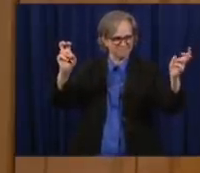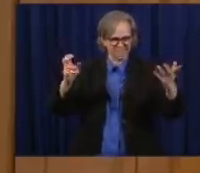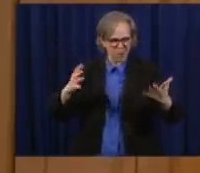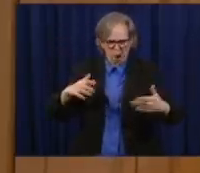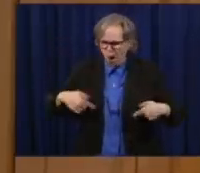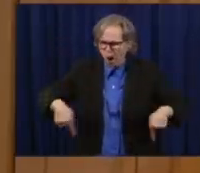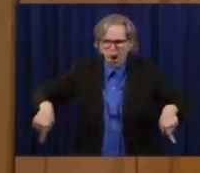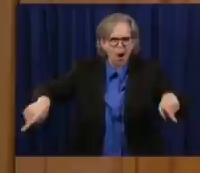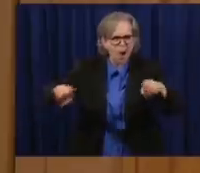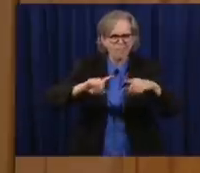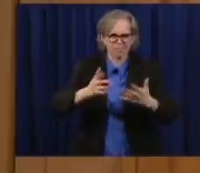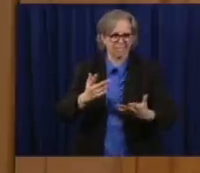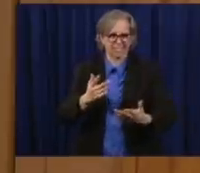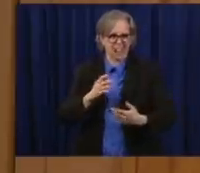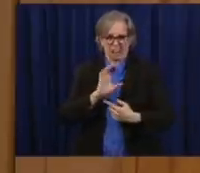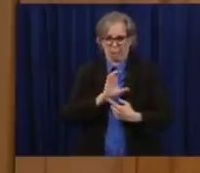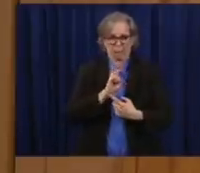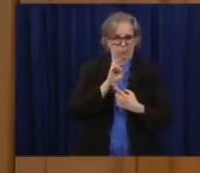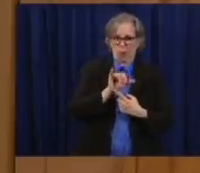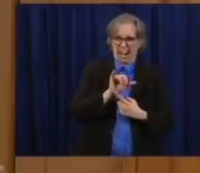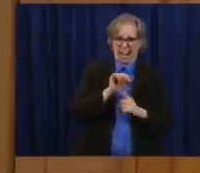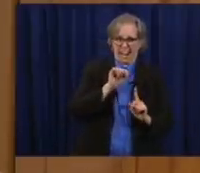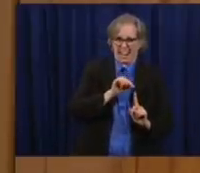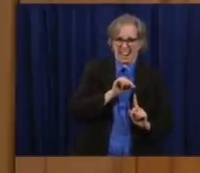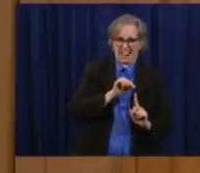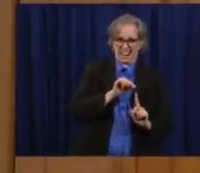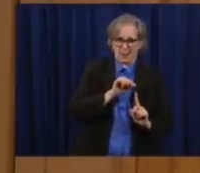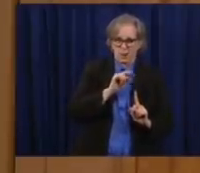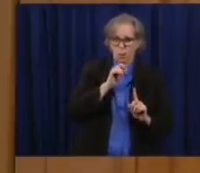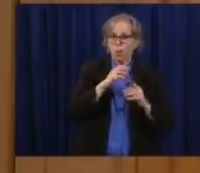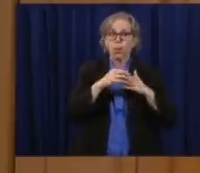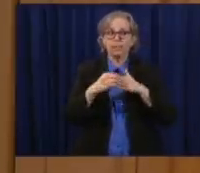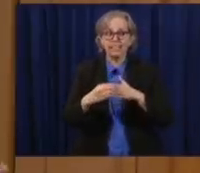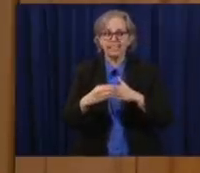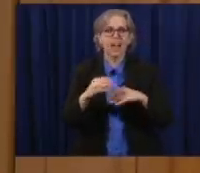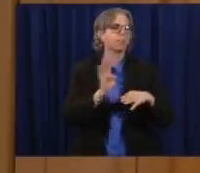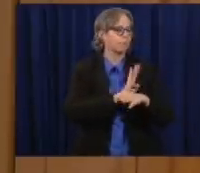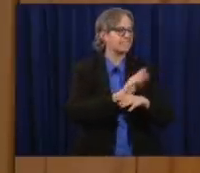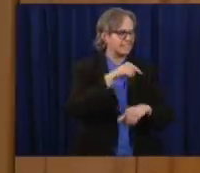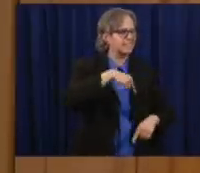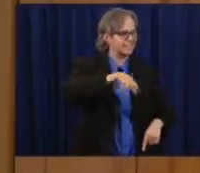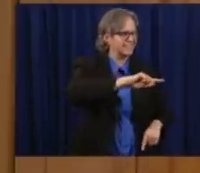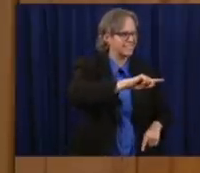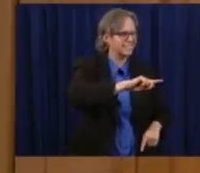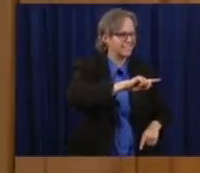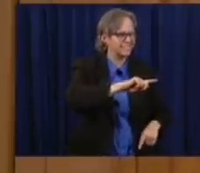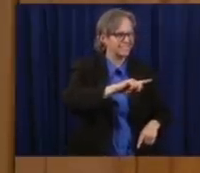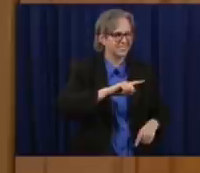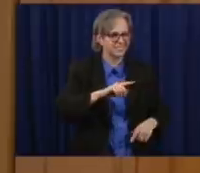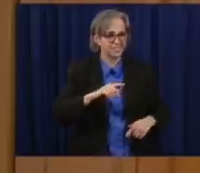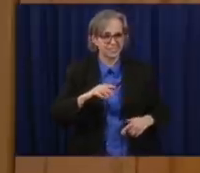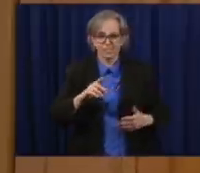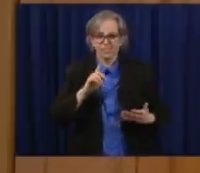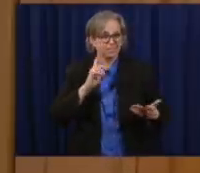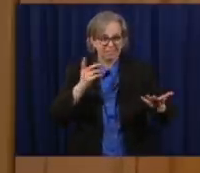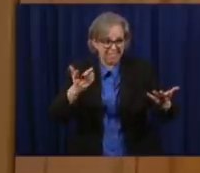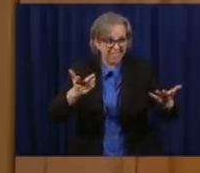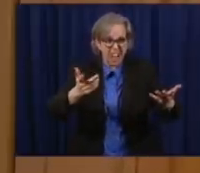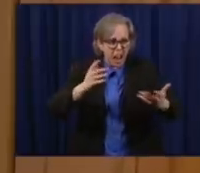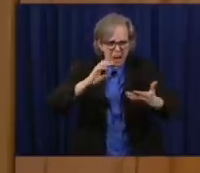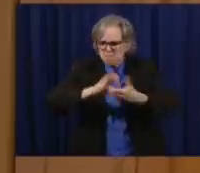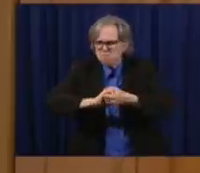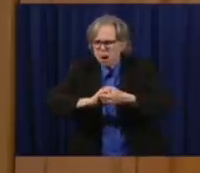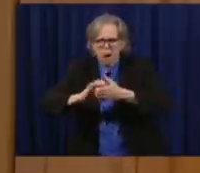Way was really about is it's really led by businesses, much like the Lieutenant Governor is just saying, it really is this collaborative